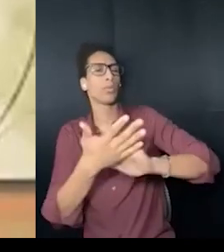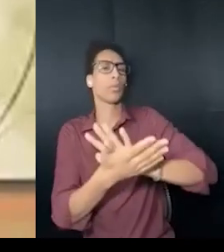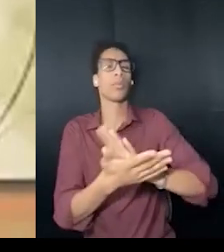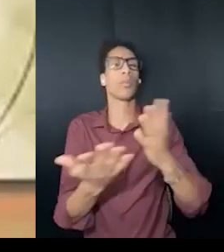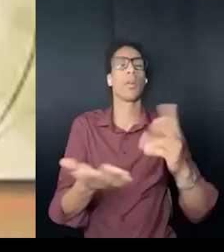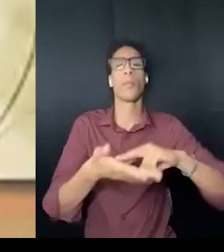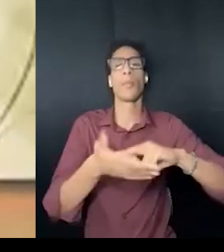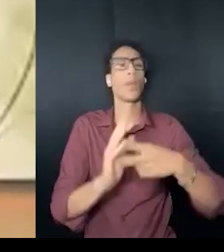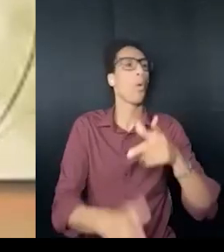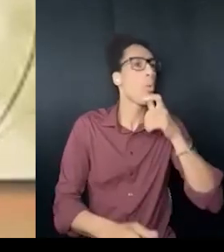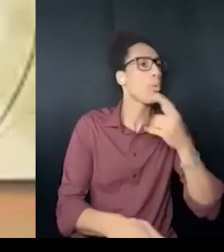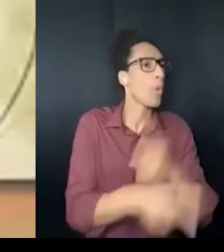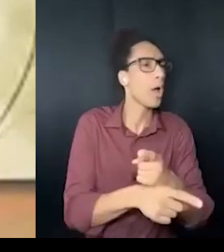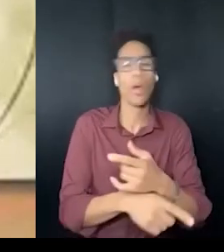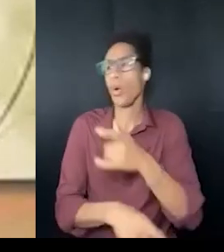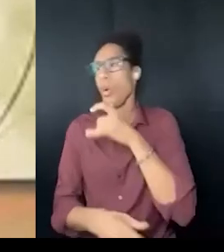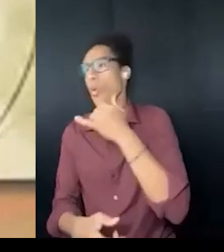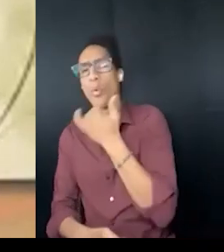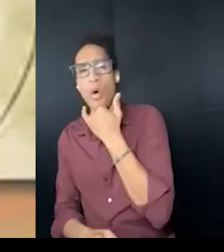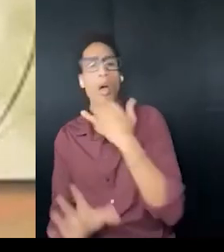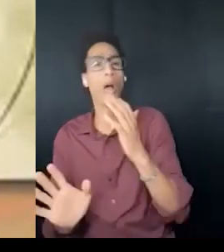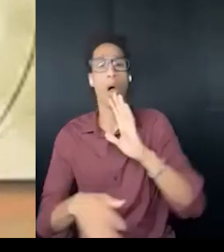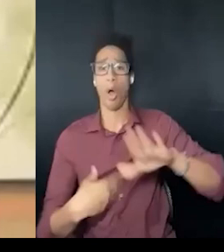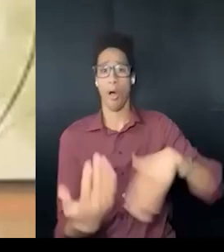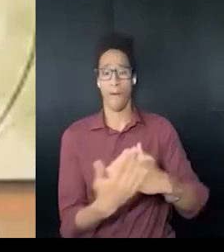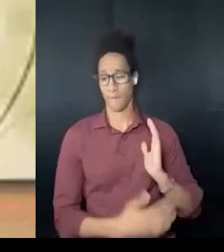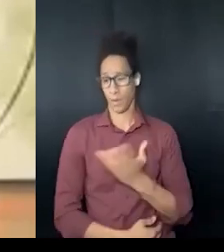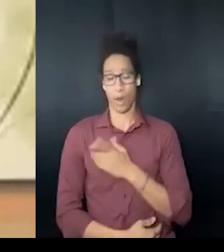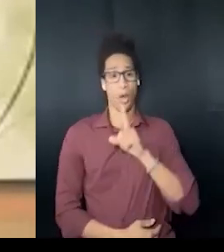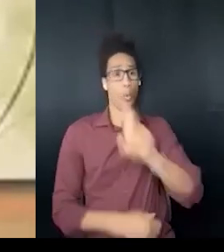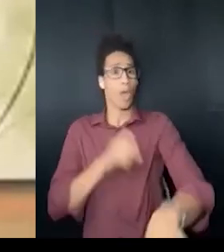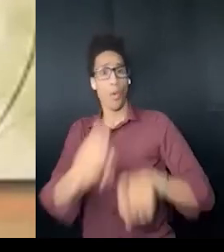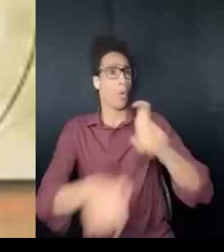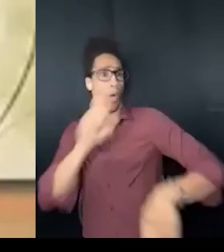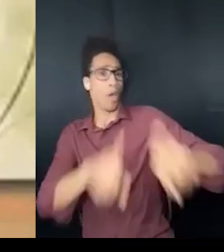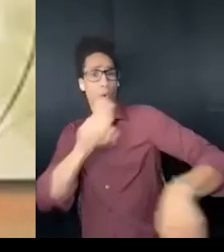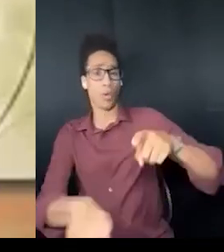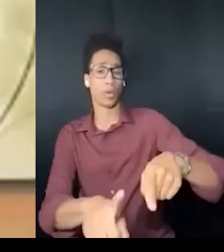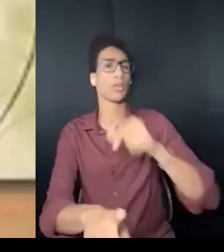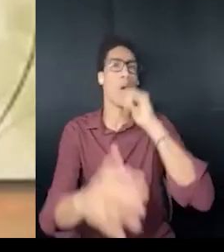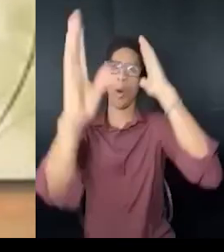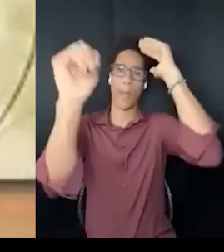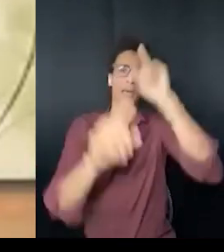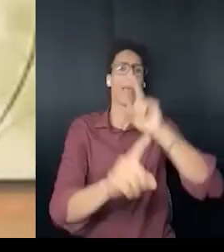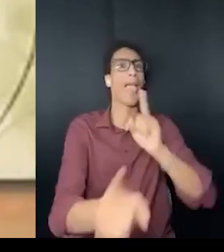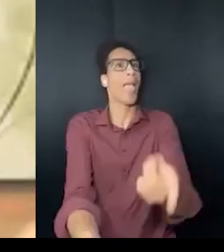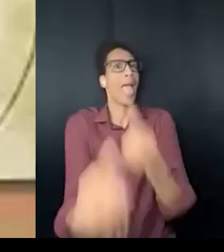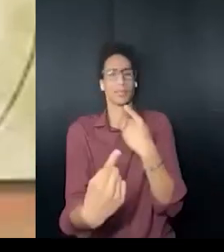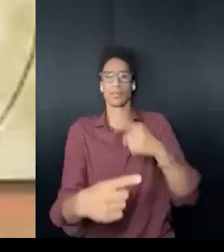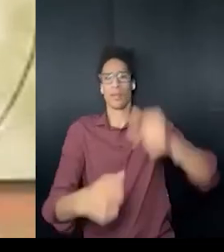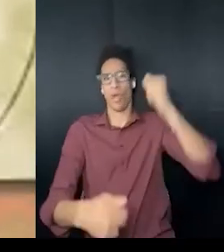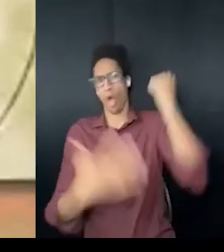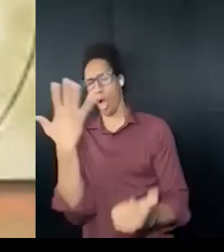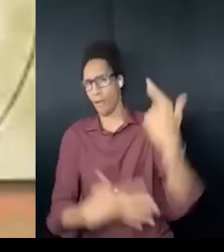or wrong. All of our questions will not be answered today, nor all of our concerns addressed. And